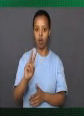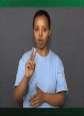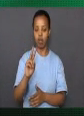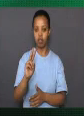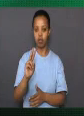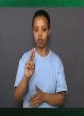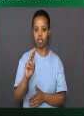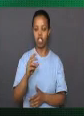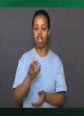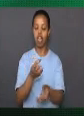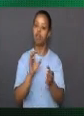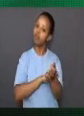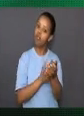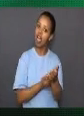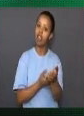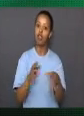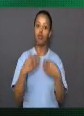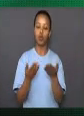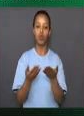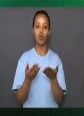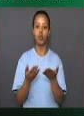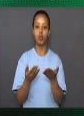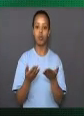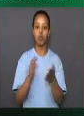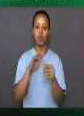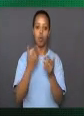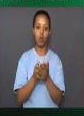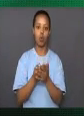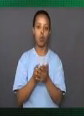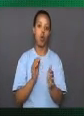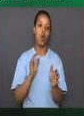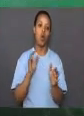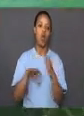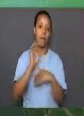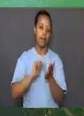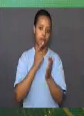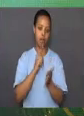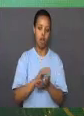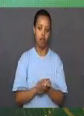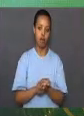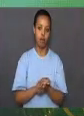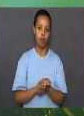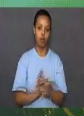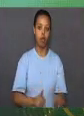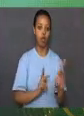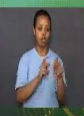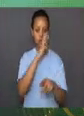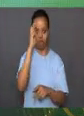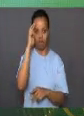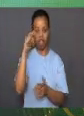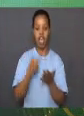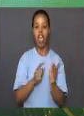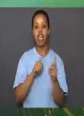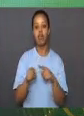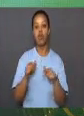the light-independent reactions of photosynthesis. This brings us to the end